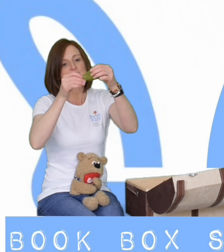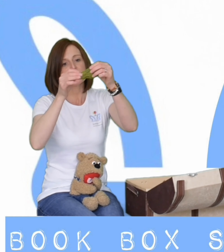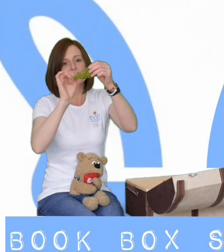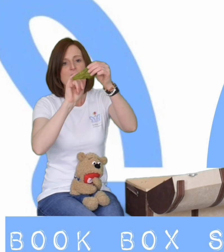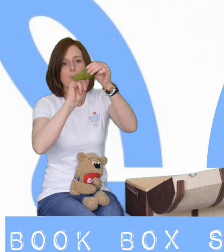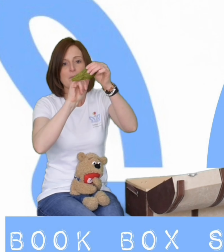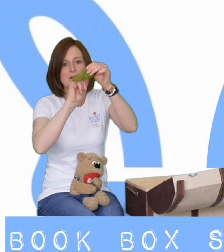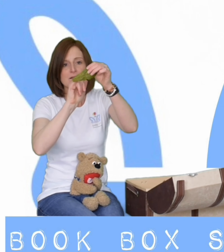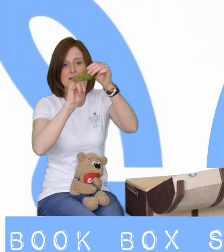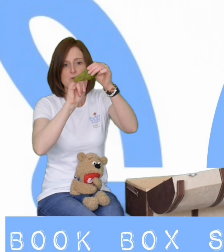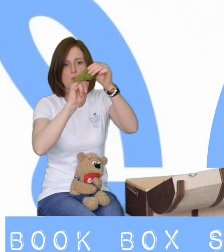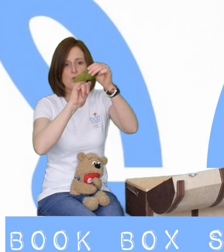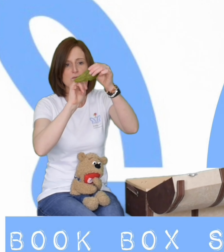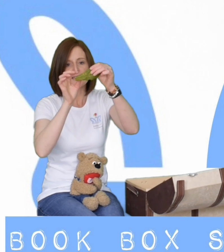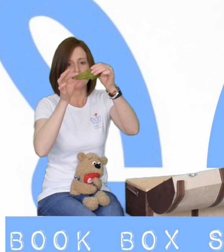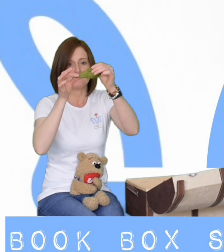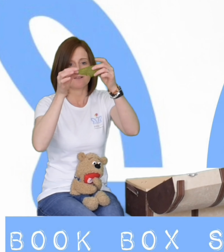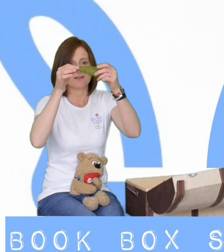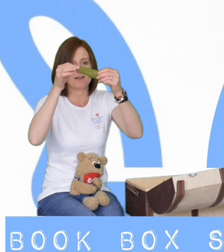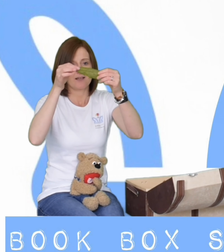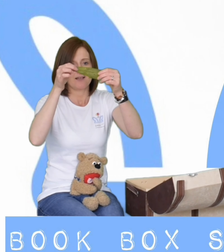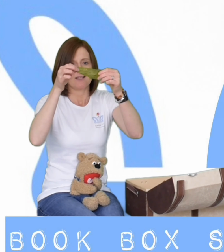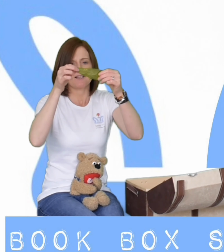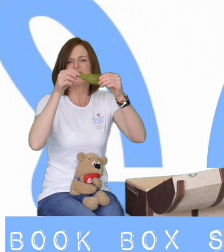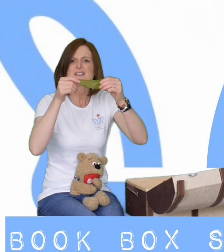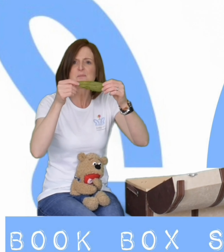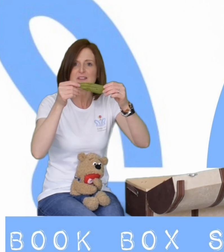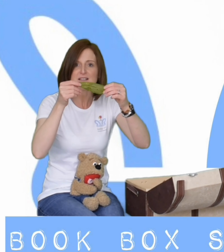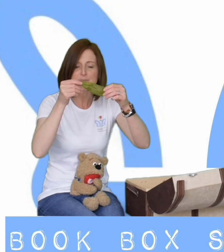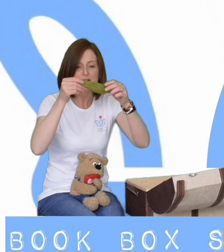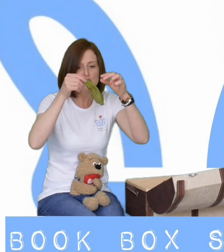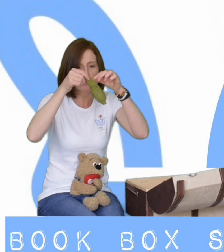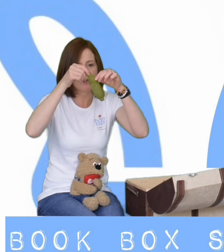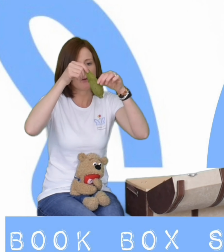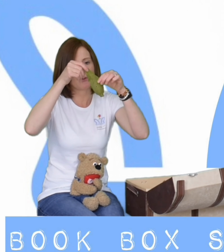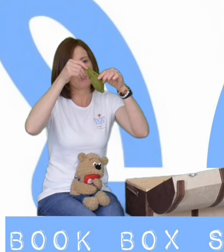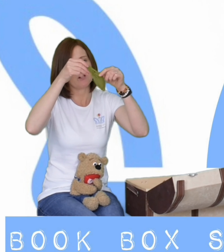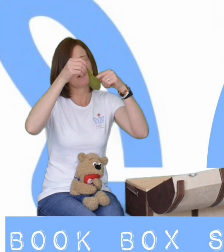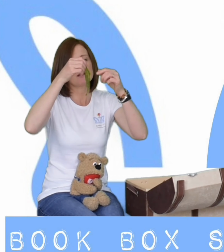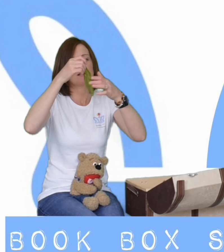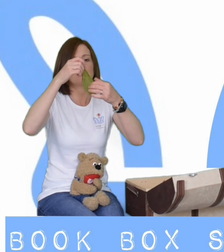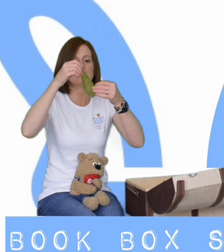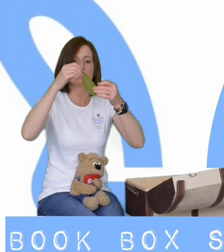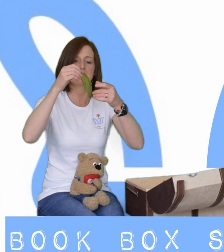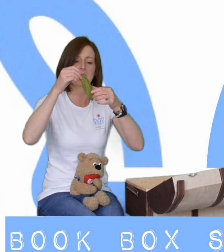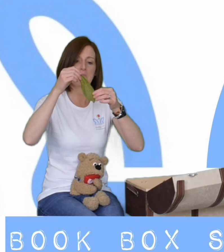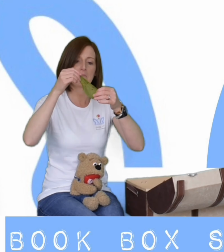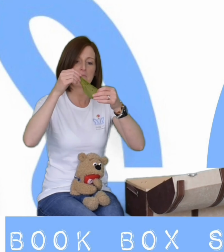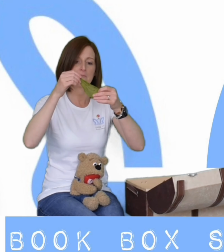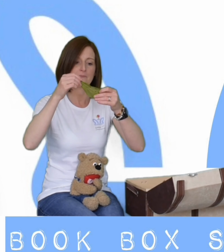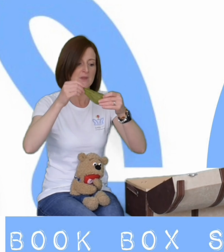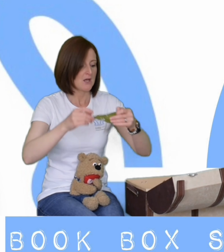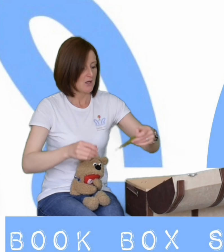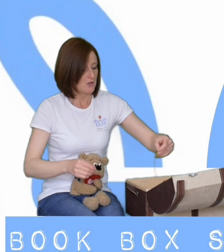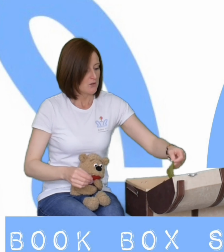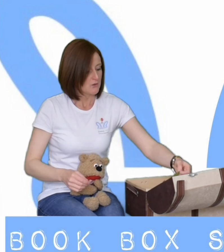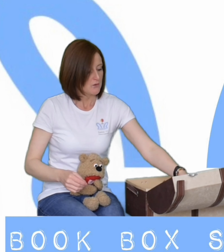And it's got some little holes in it, as if something's been chewing through it.